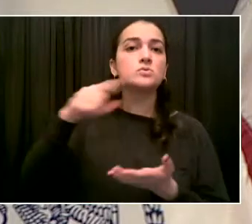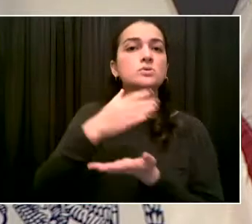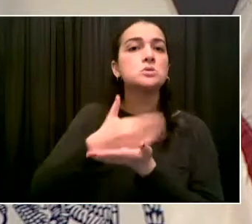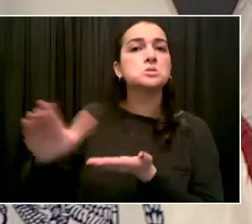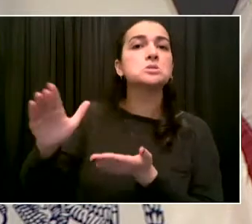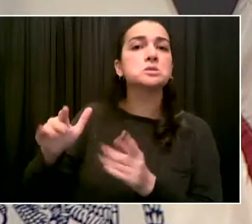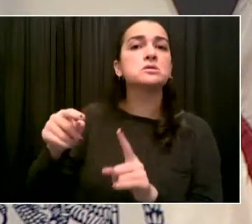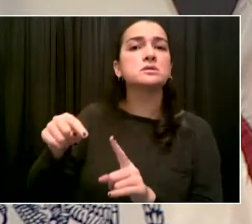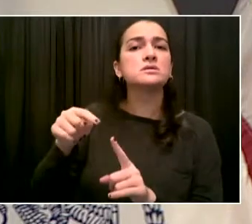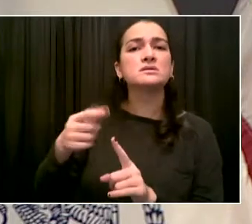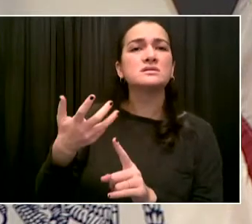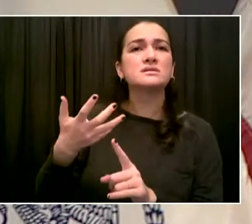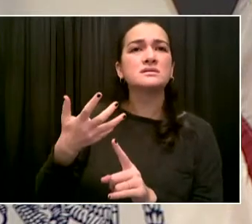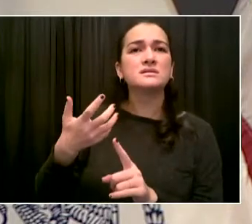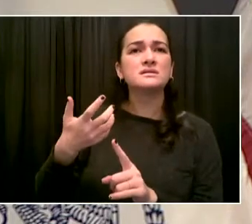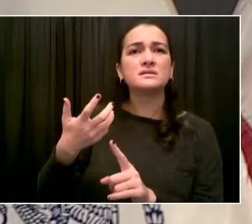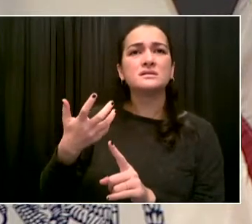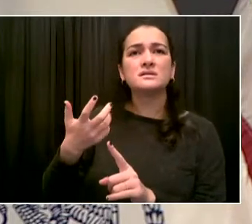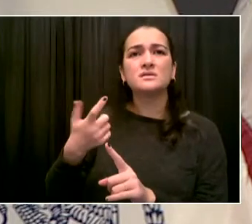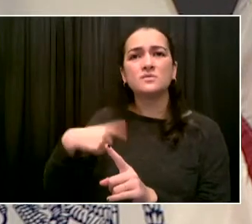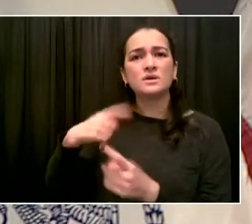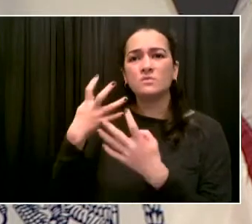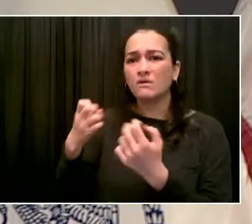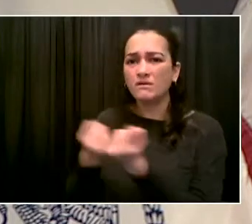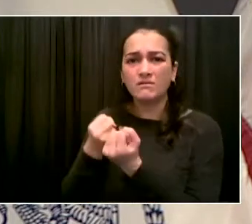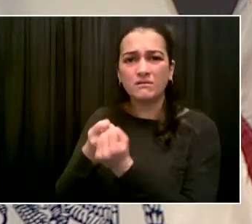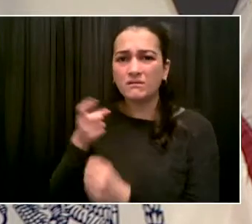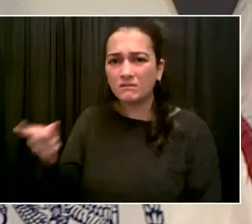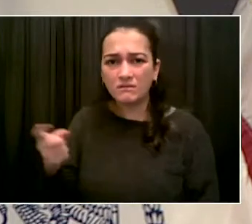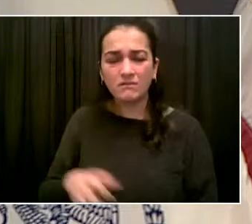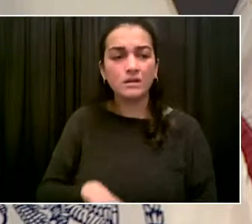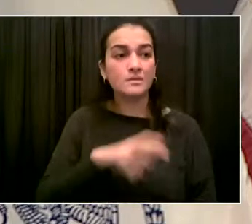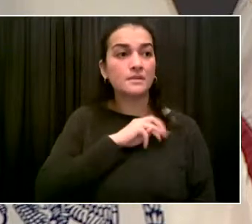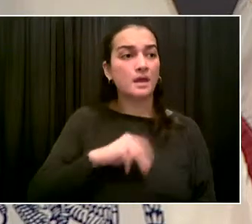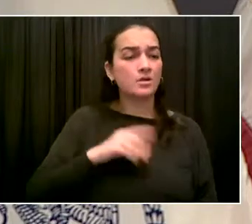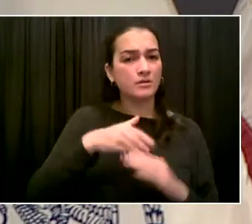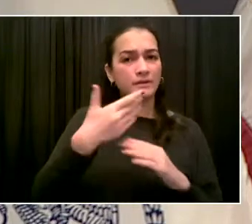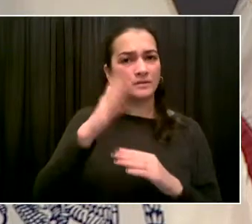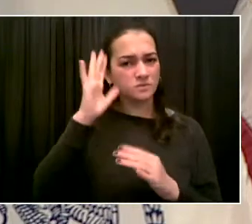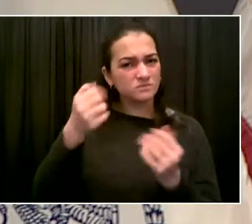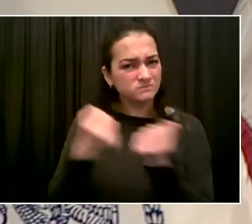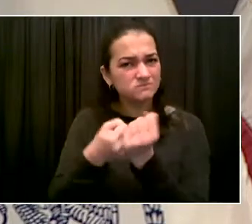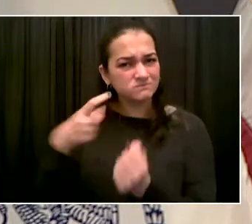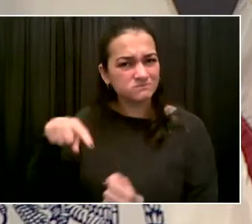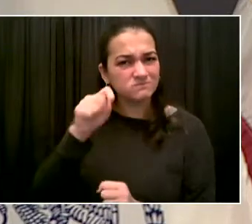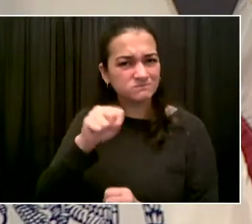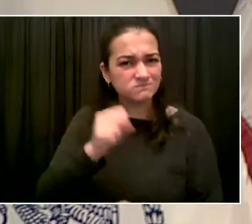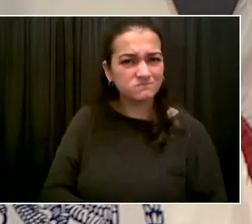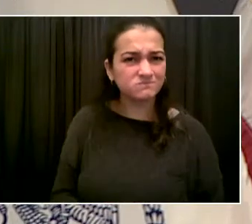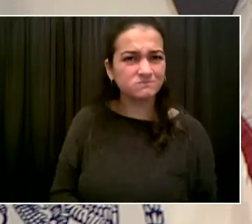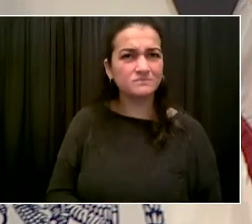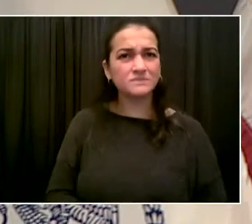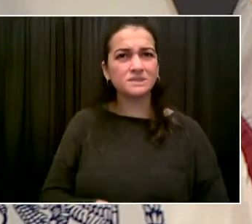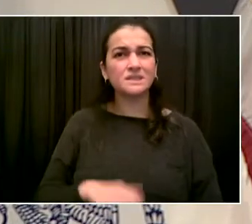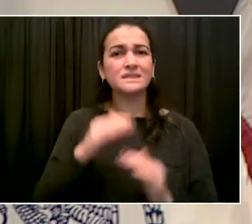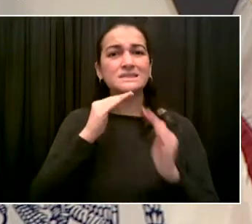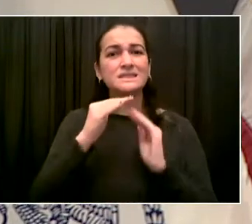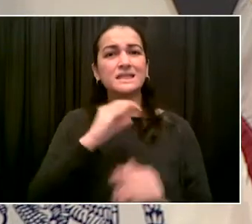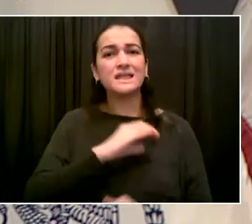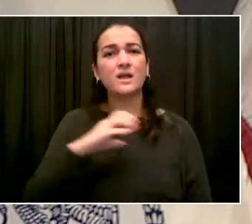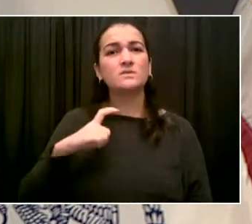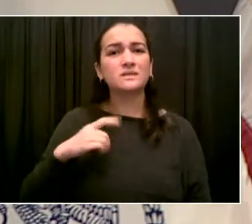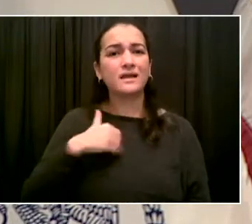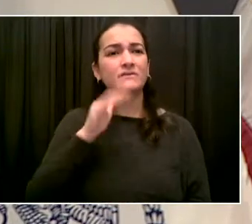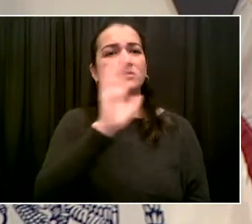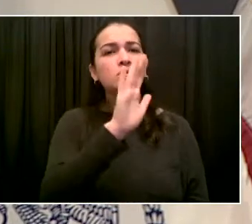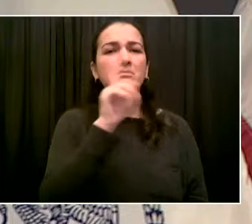lot of persuasive arguments, and the council will go through its process. But I think in the end, this is the kind of thing New York City needs.